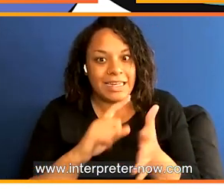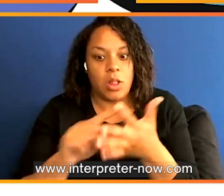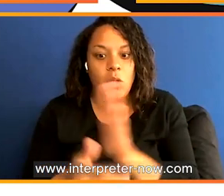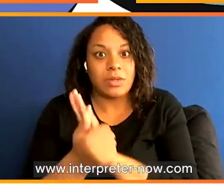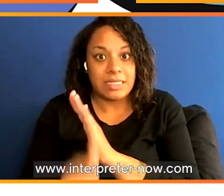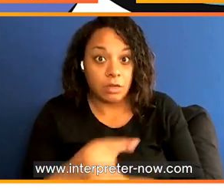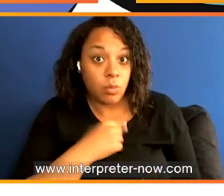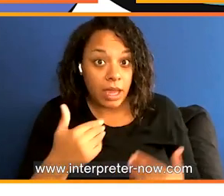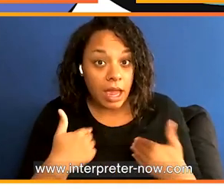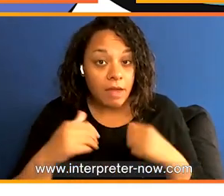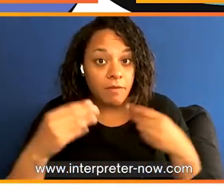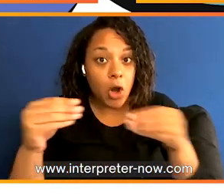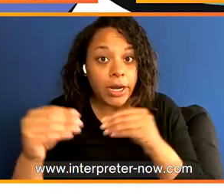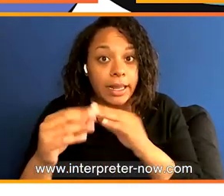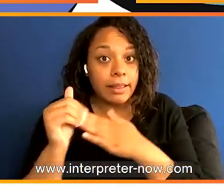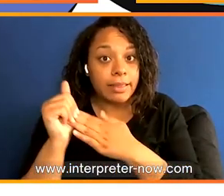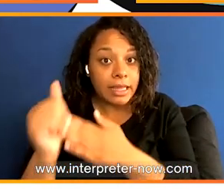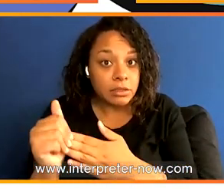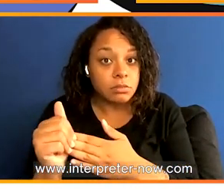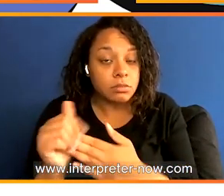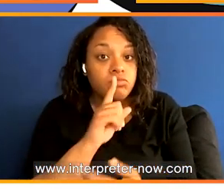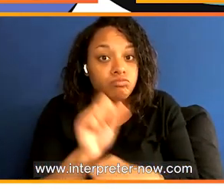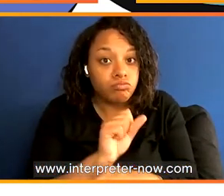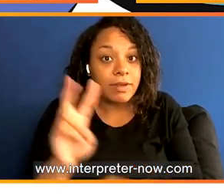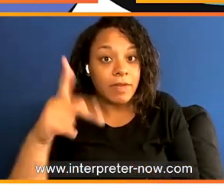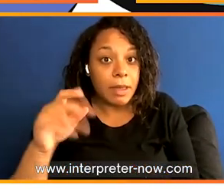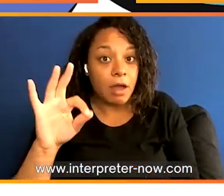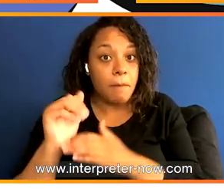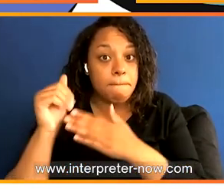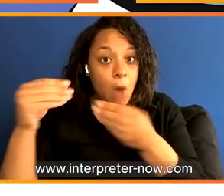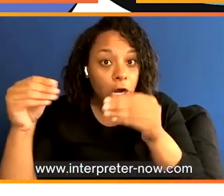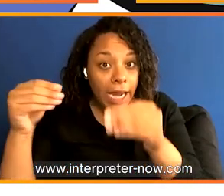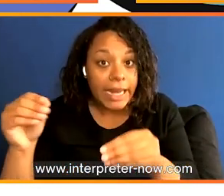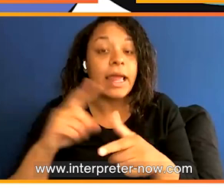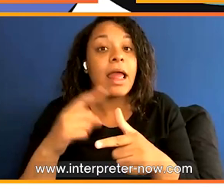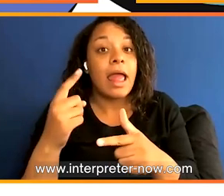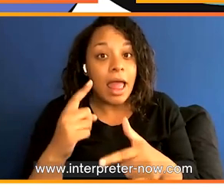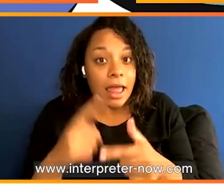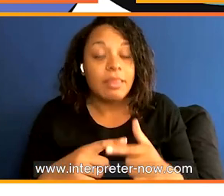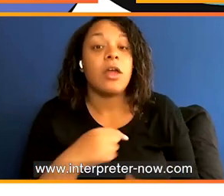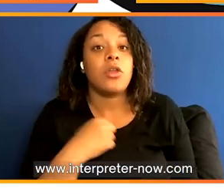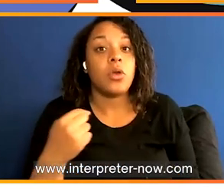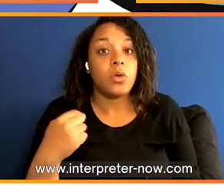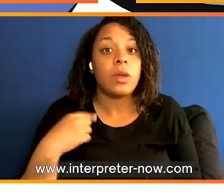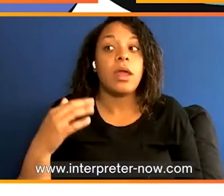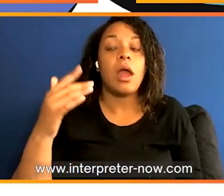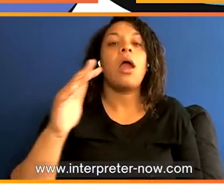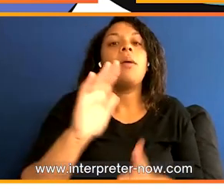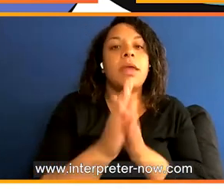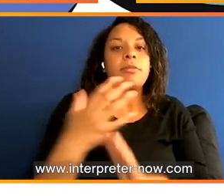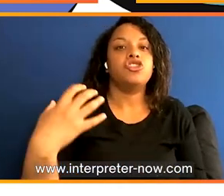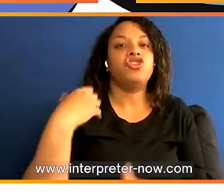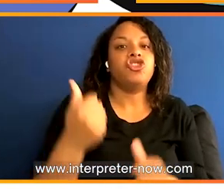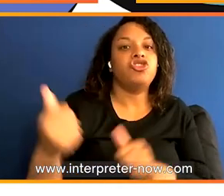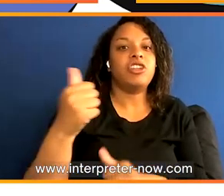like we didn't have that. And so do we have a marketing leader who actually was a VP of marketing? And then